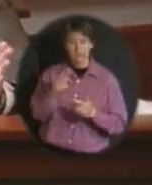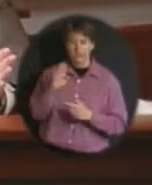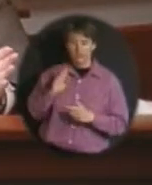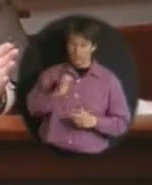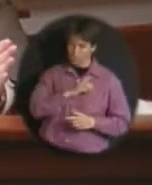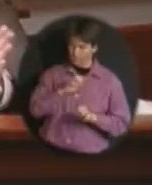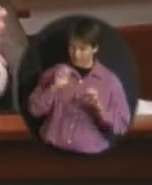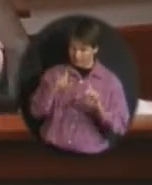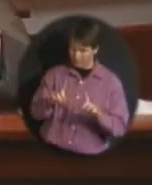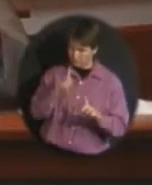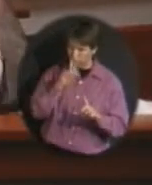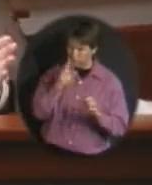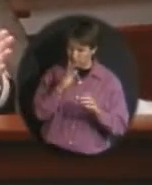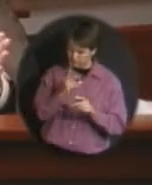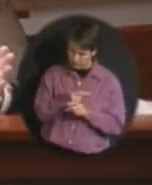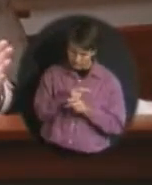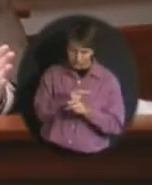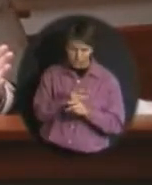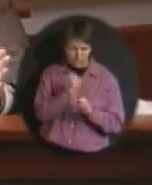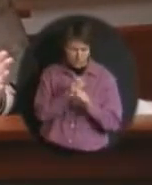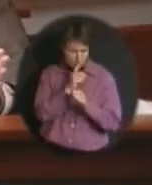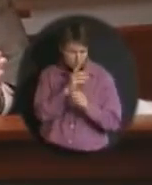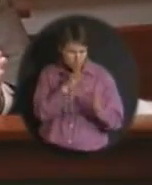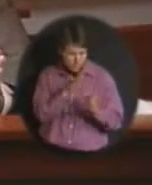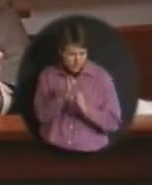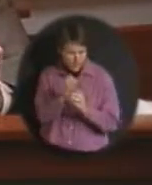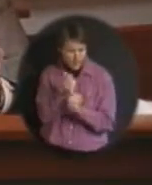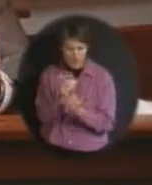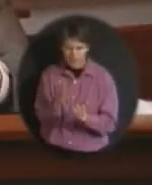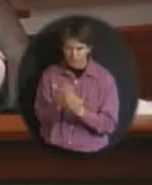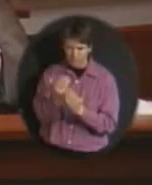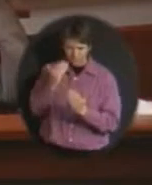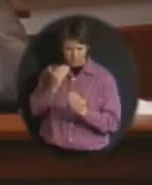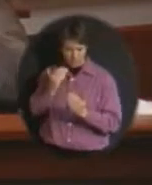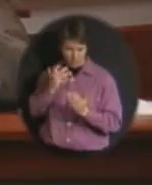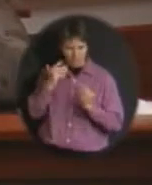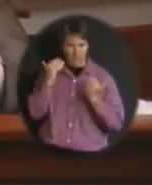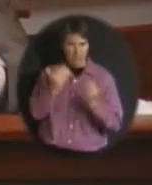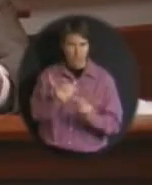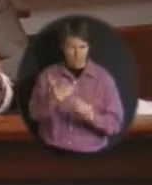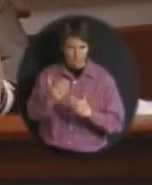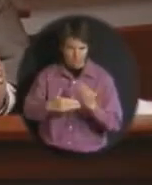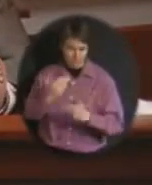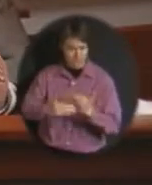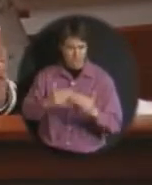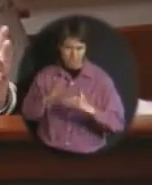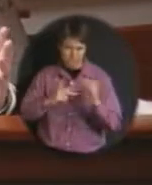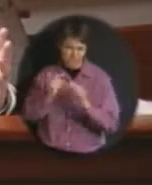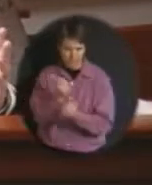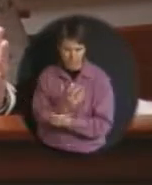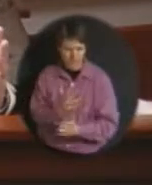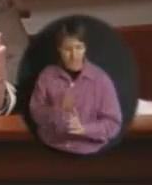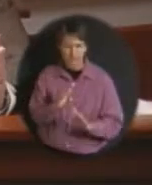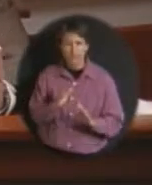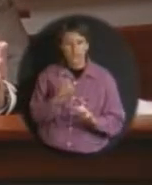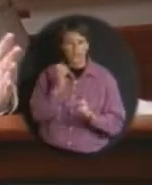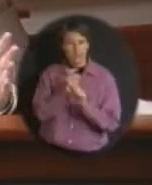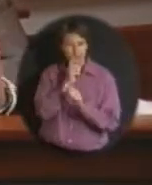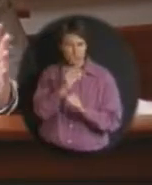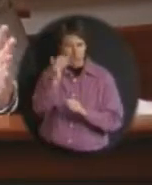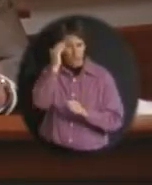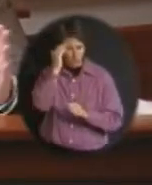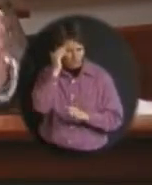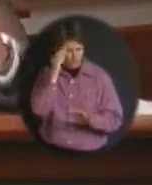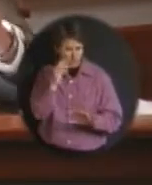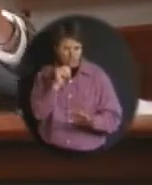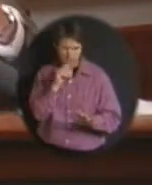very strategic in when we would move forward and build these. And so I want to make sure they're aware of that it's not the thought of, gosh,